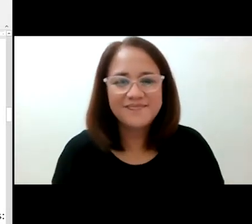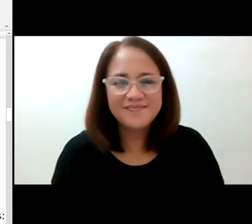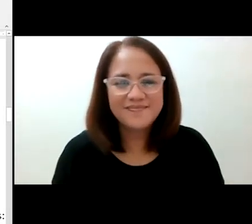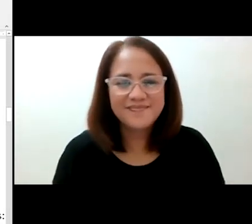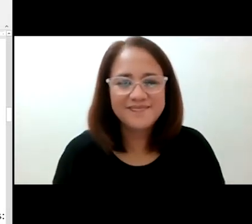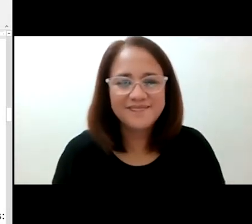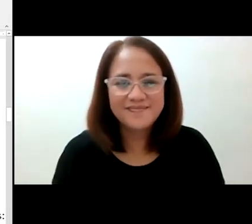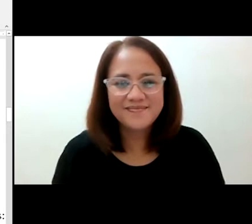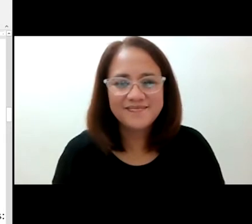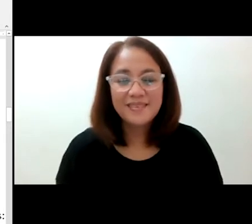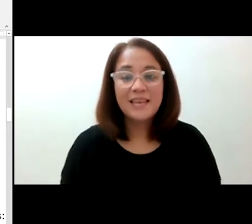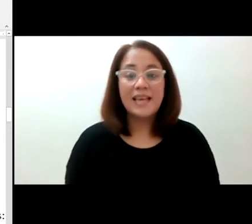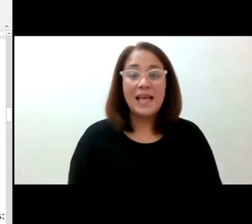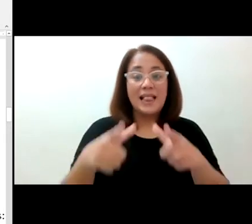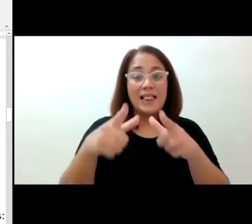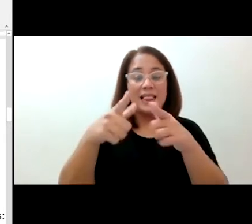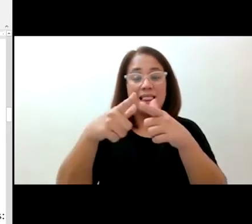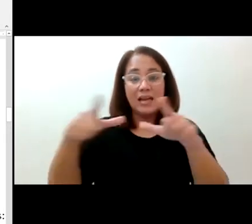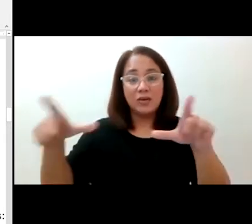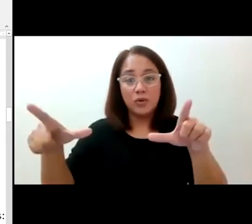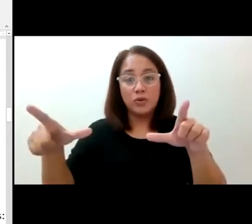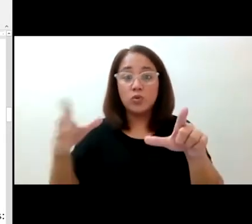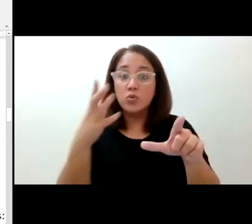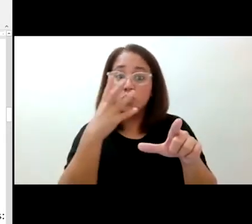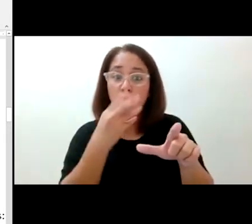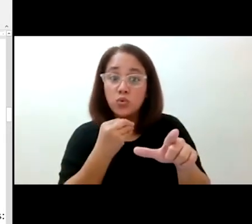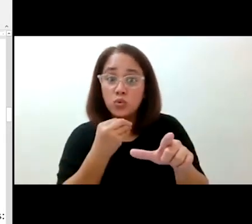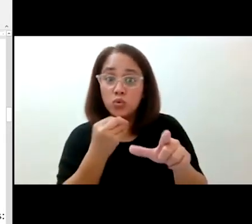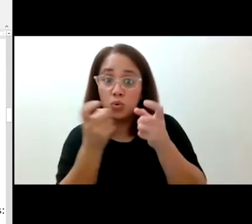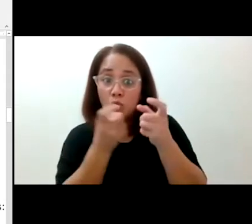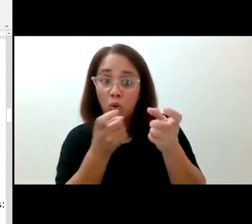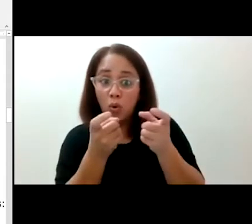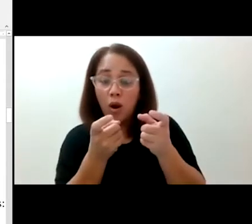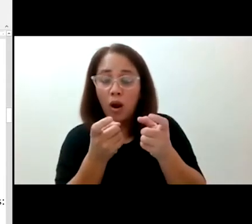Language should be in the control of fluent deaf signers.